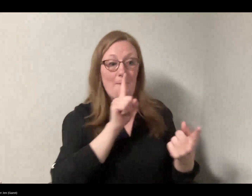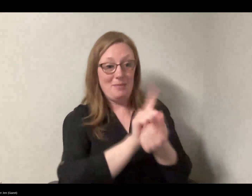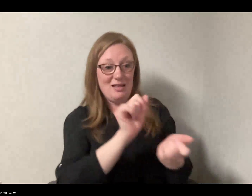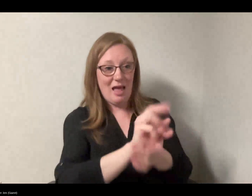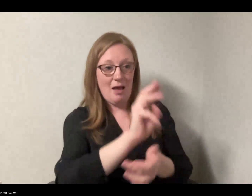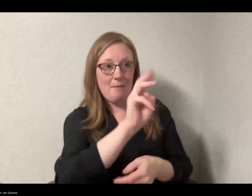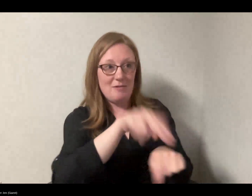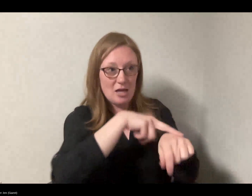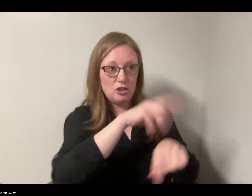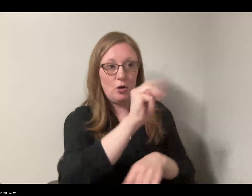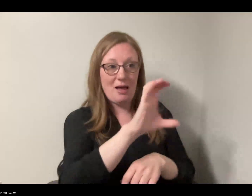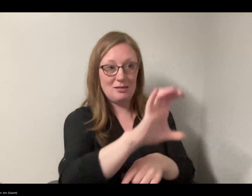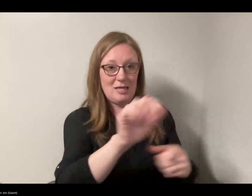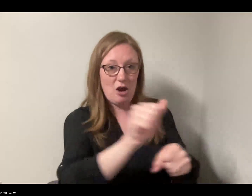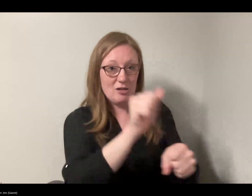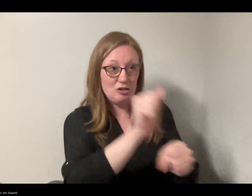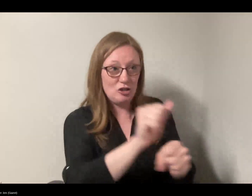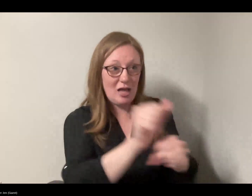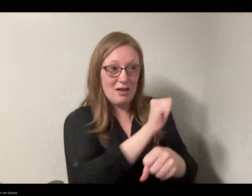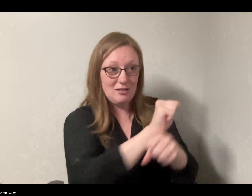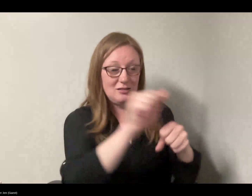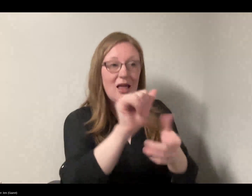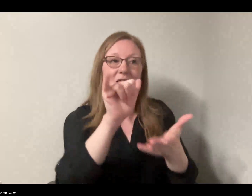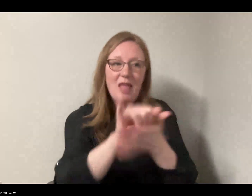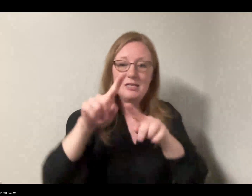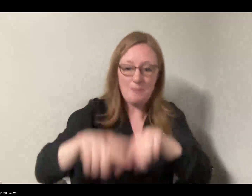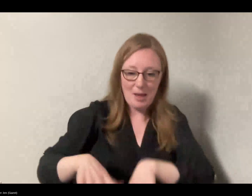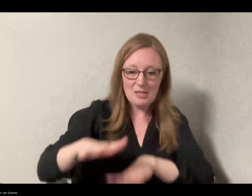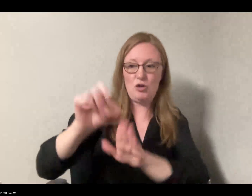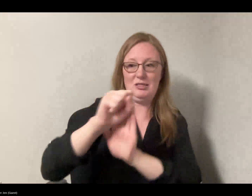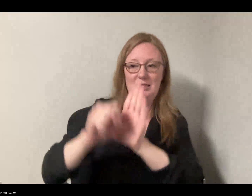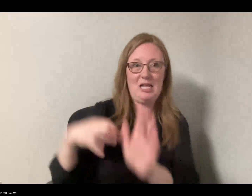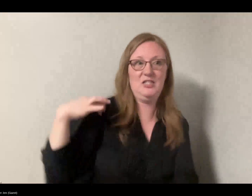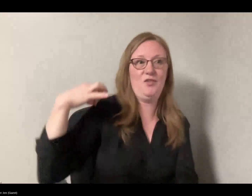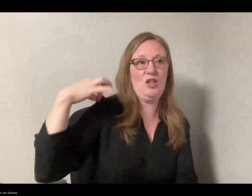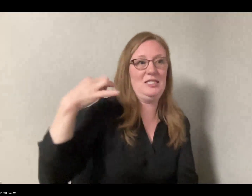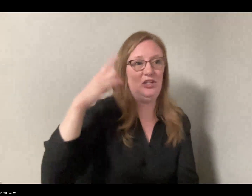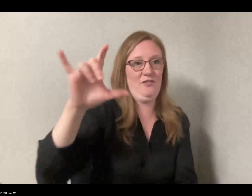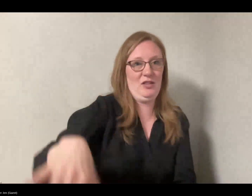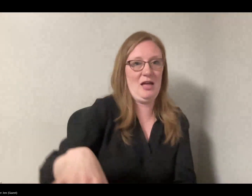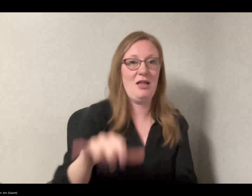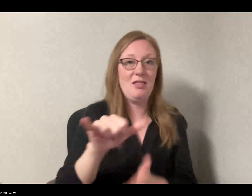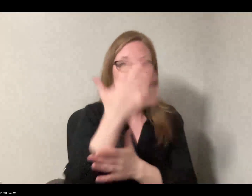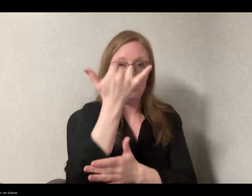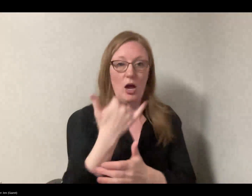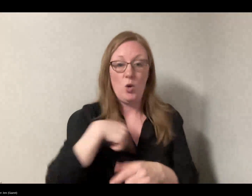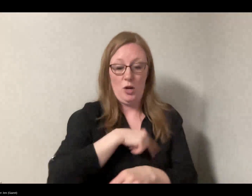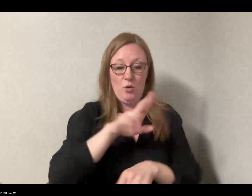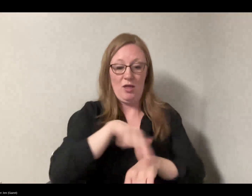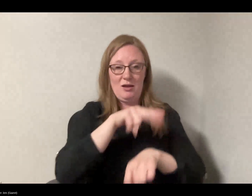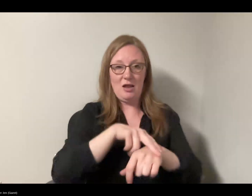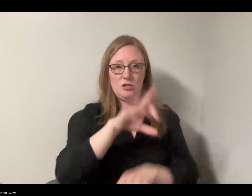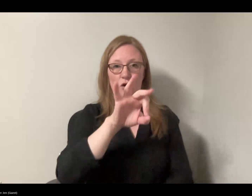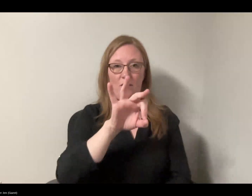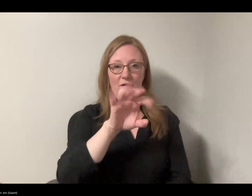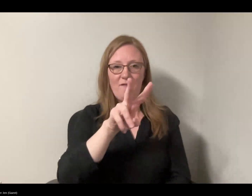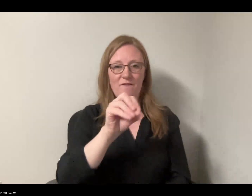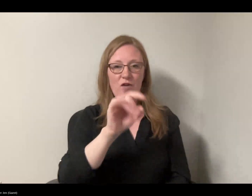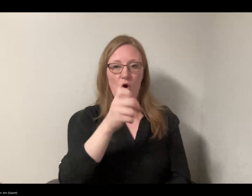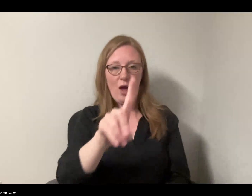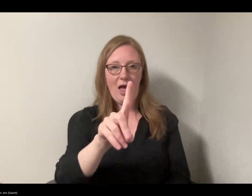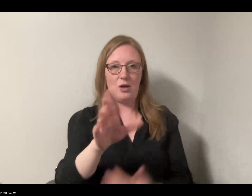are dependent upon states volunteer to. That's why I was, we were at the National VOAD, whatever, and I